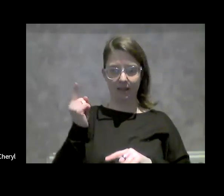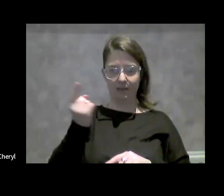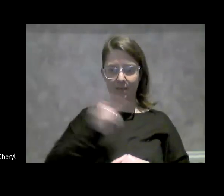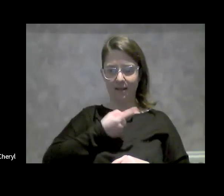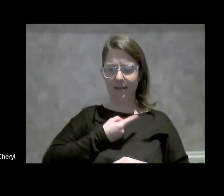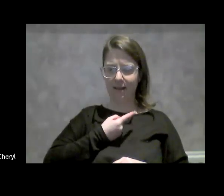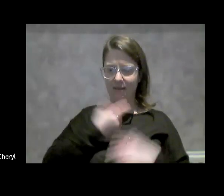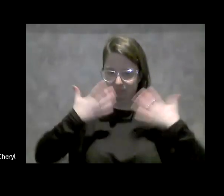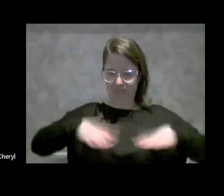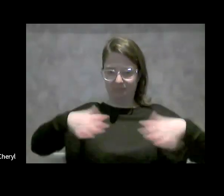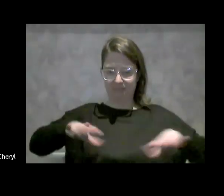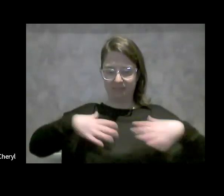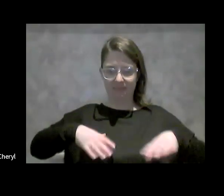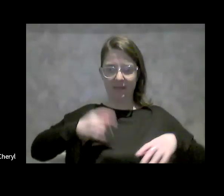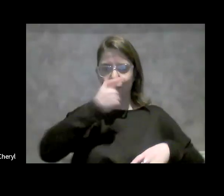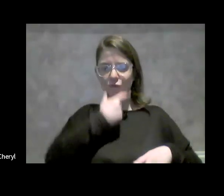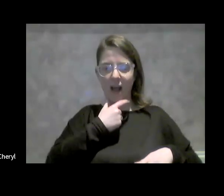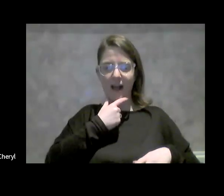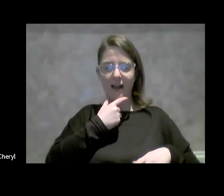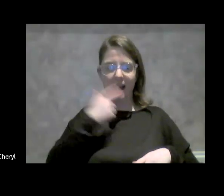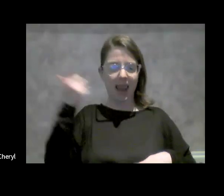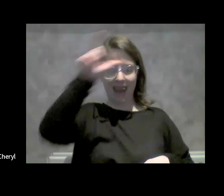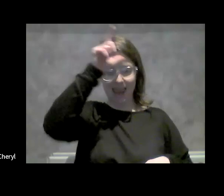lost sock for a drag show in Leeds.